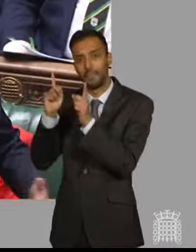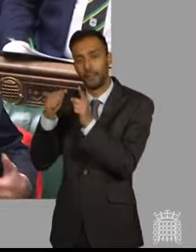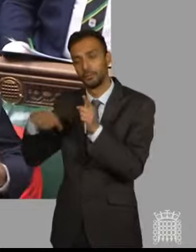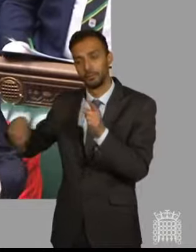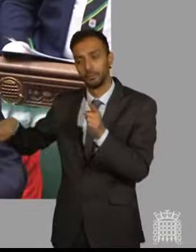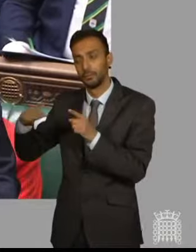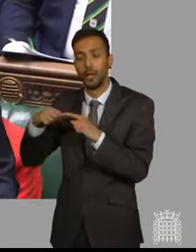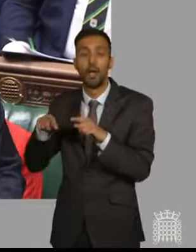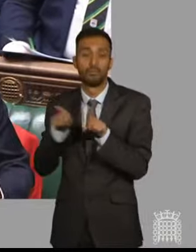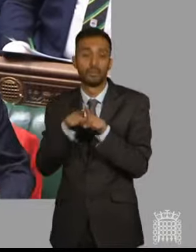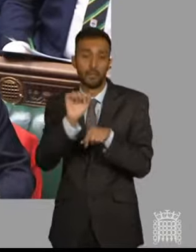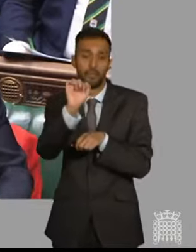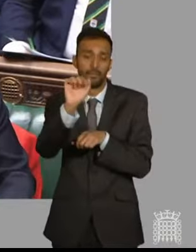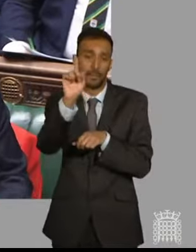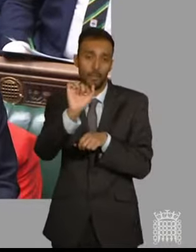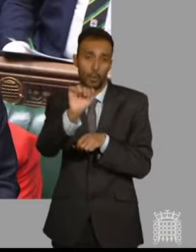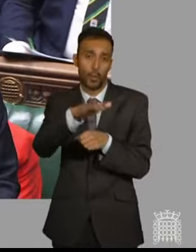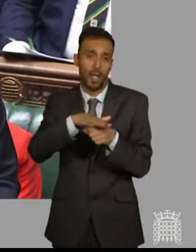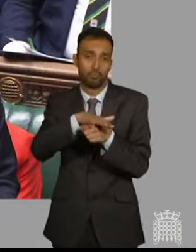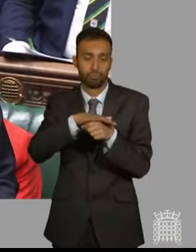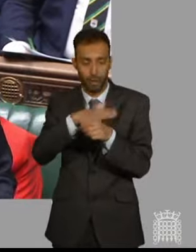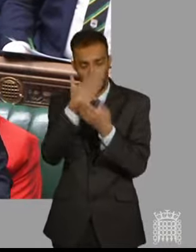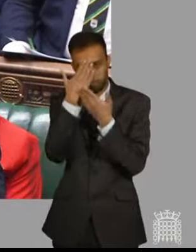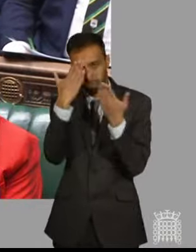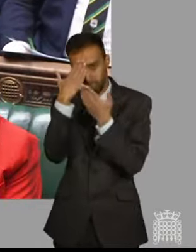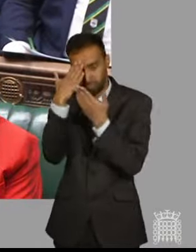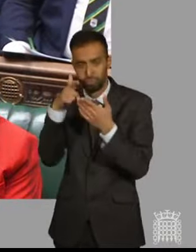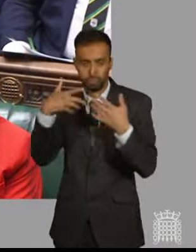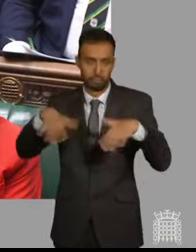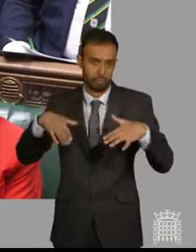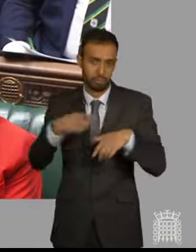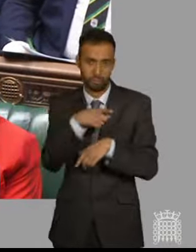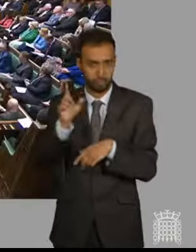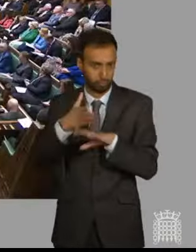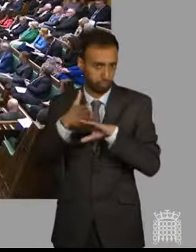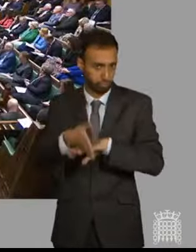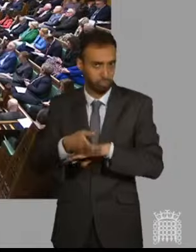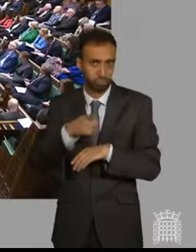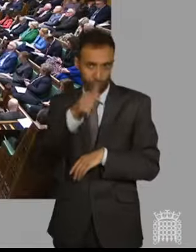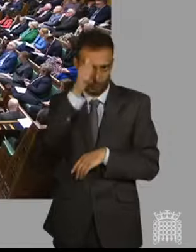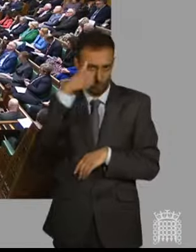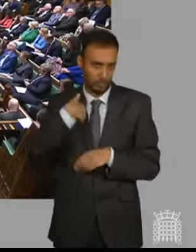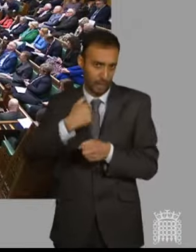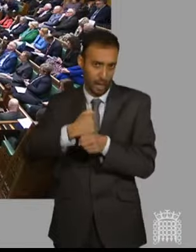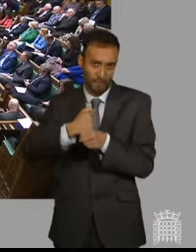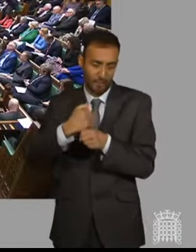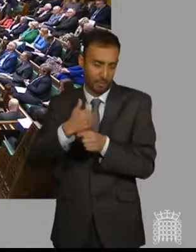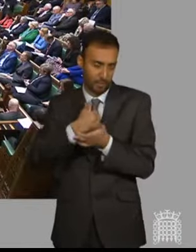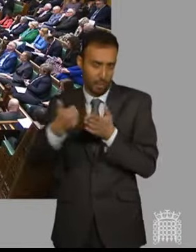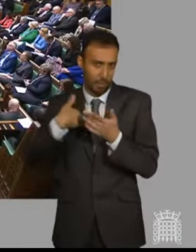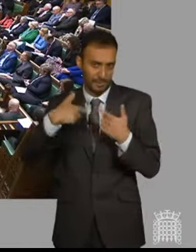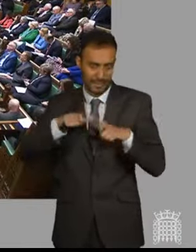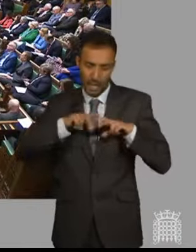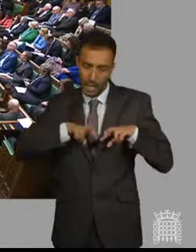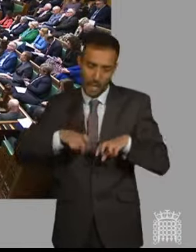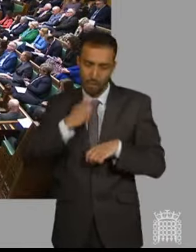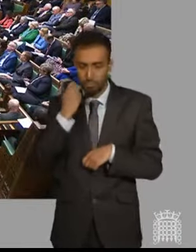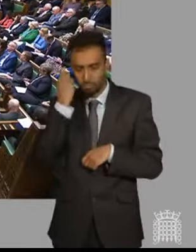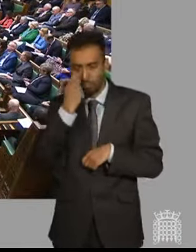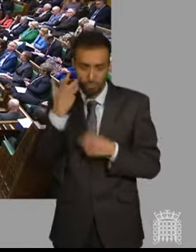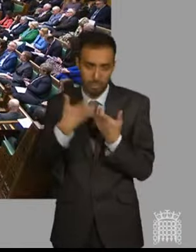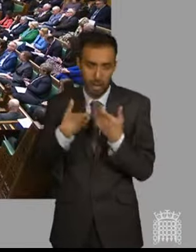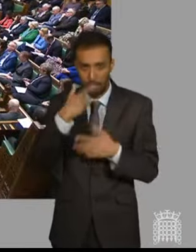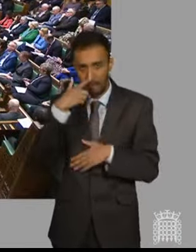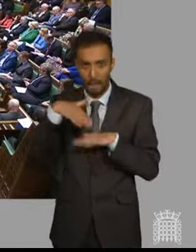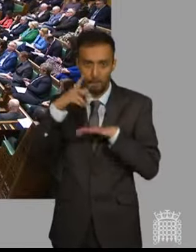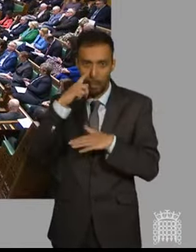And in government, as he knows, we are looking at ways we can support them further, and we'll continue to do that. Deborah Miller. The Prime Minister knows that in Basingstoke